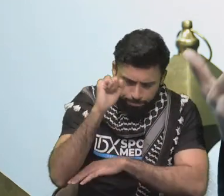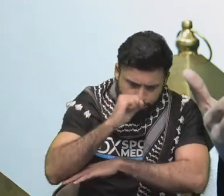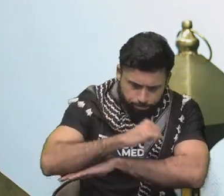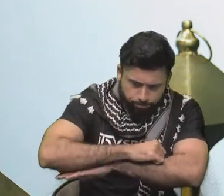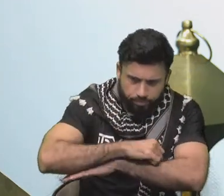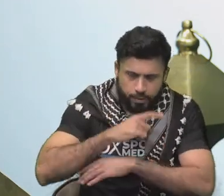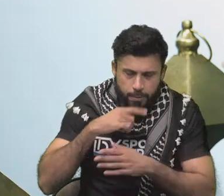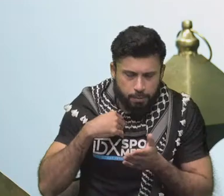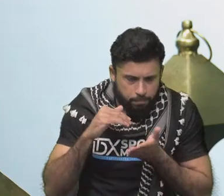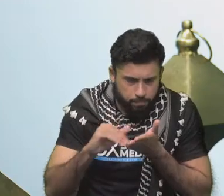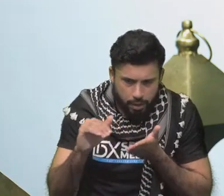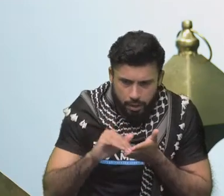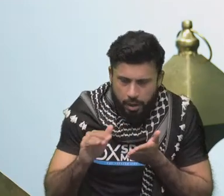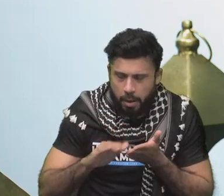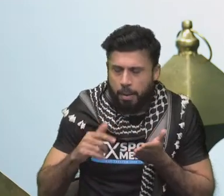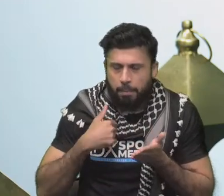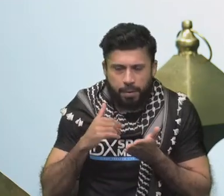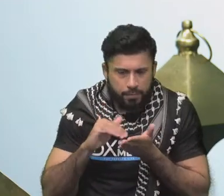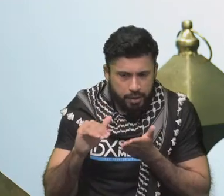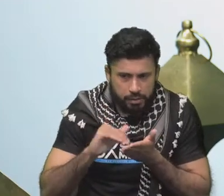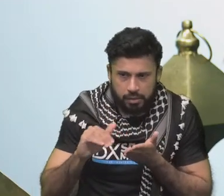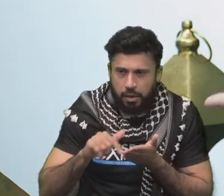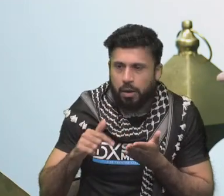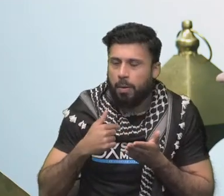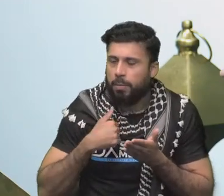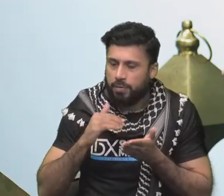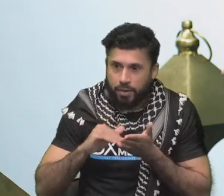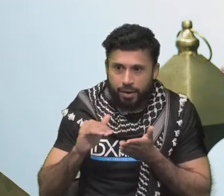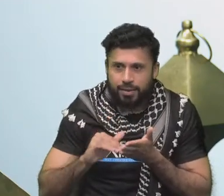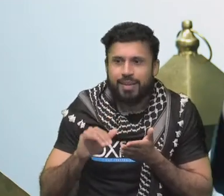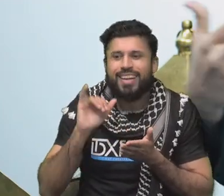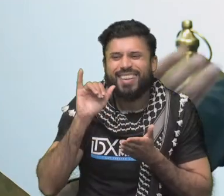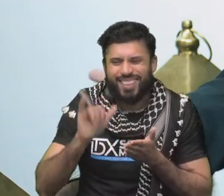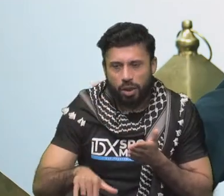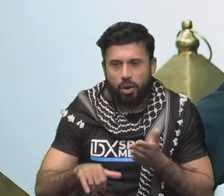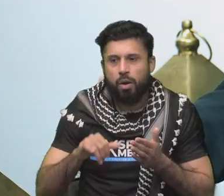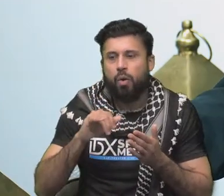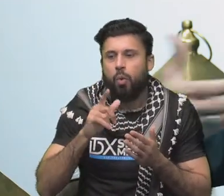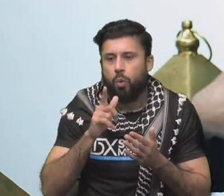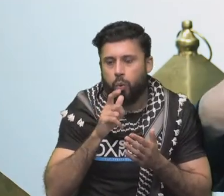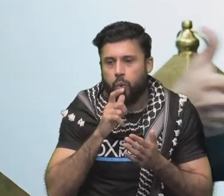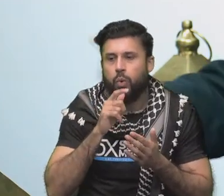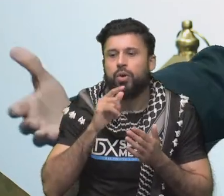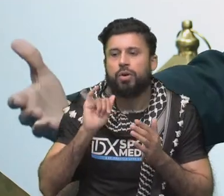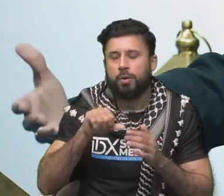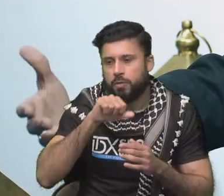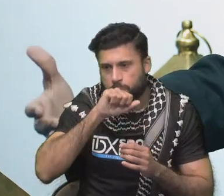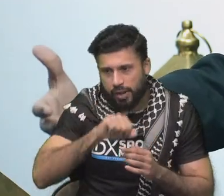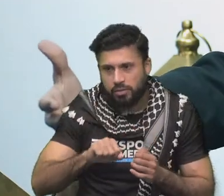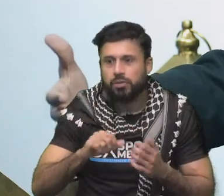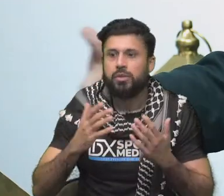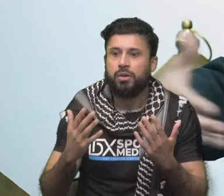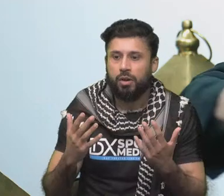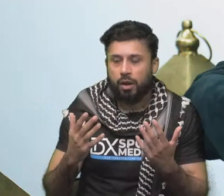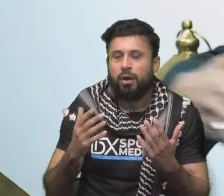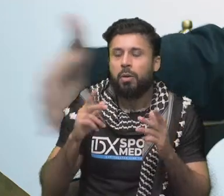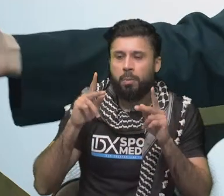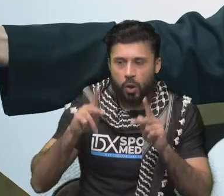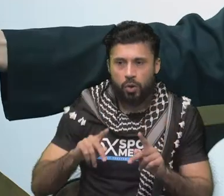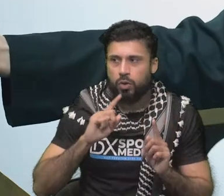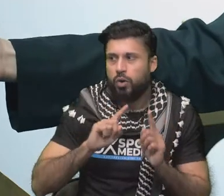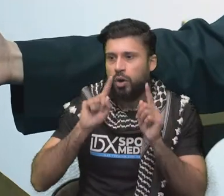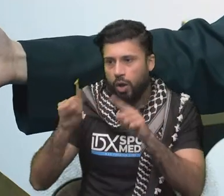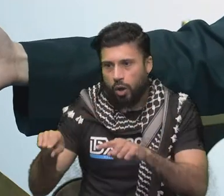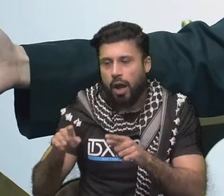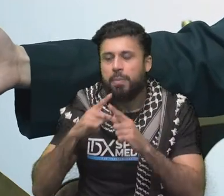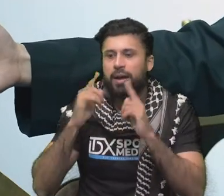people that you're mentioning, I know we're mentioning it jokingly, but they mean it from a good place. Yeah. Like, I don't want to lose this person. I don't want them to leave Islam because they left off